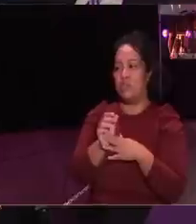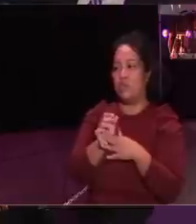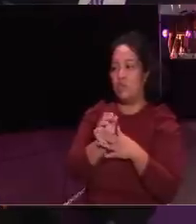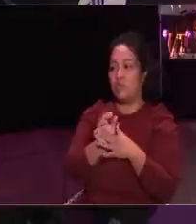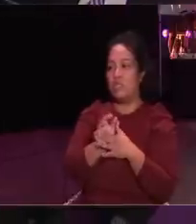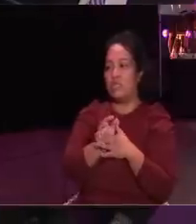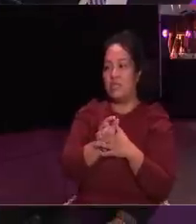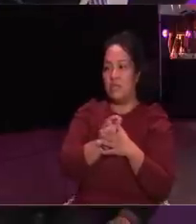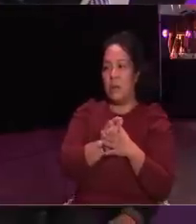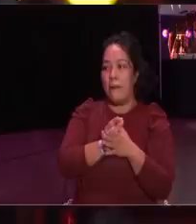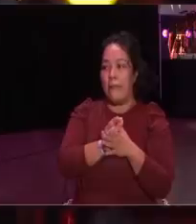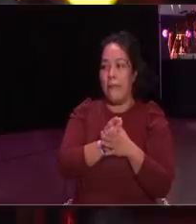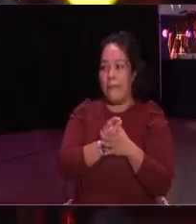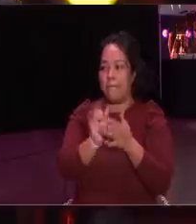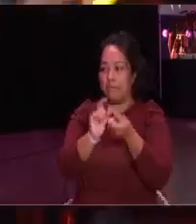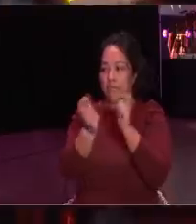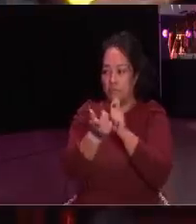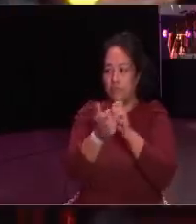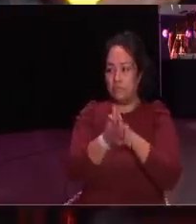Hallelujah. Hallelujah.